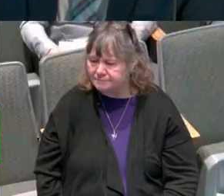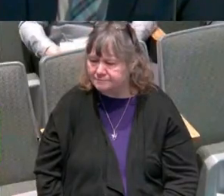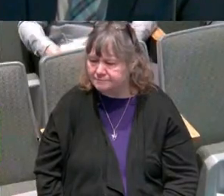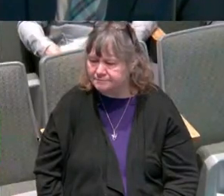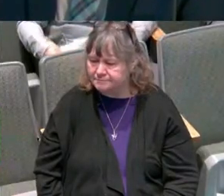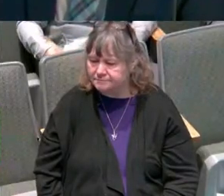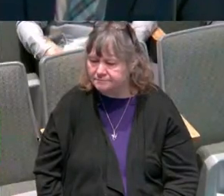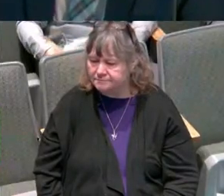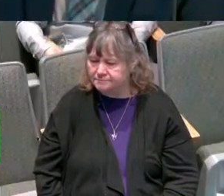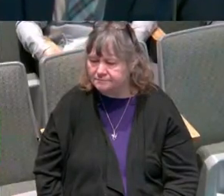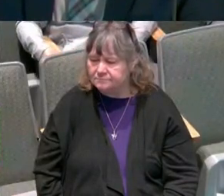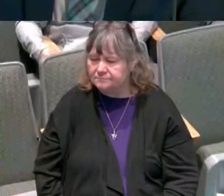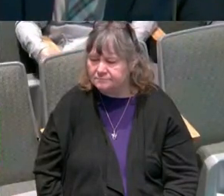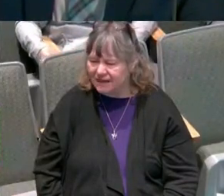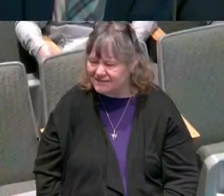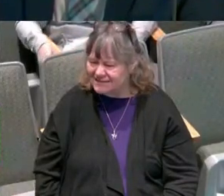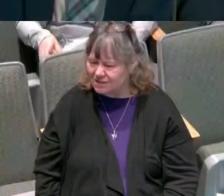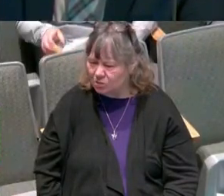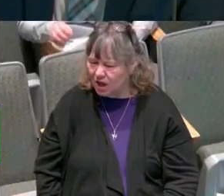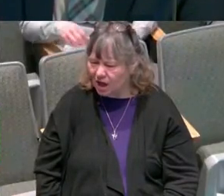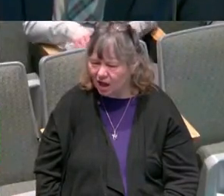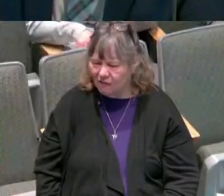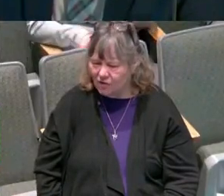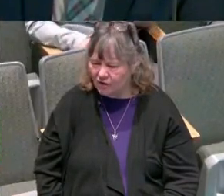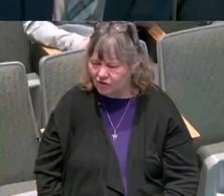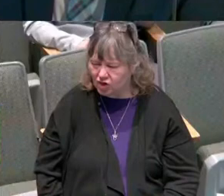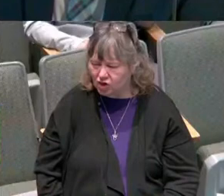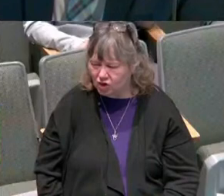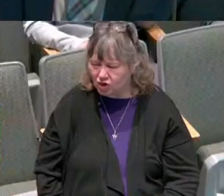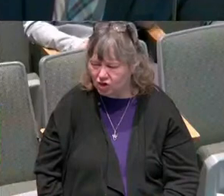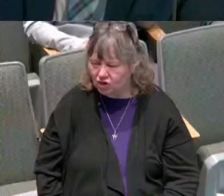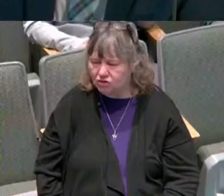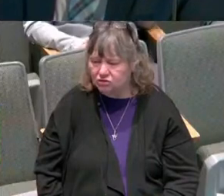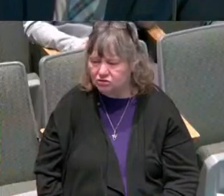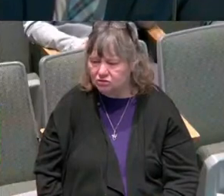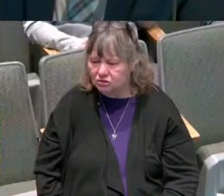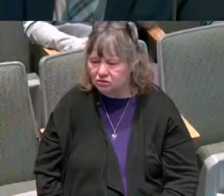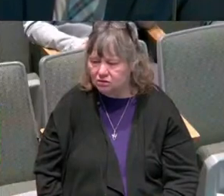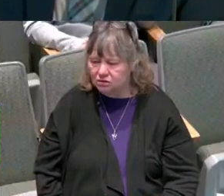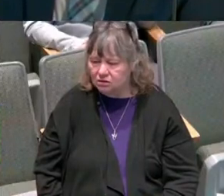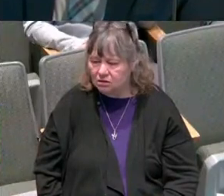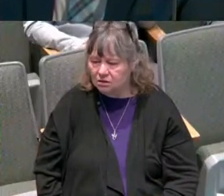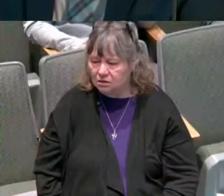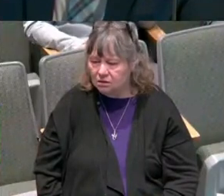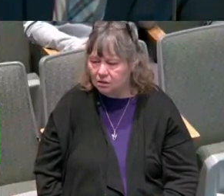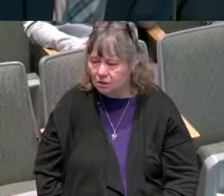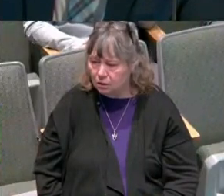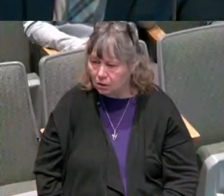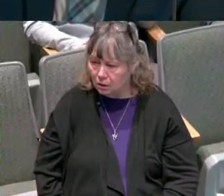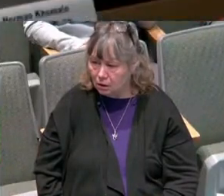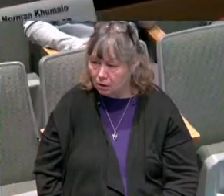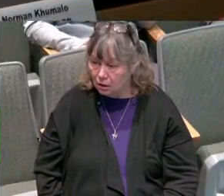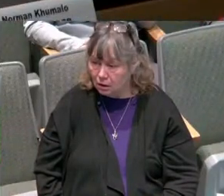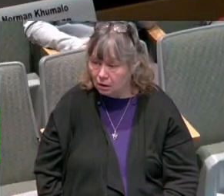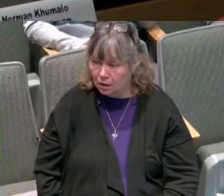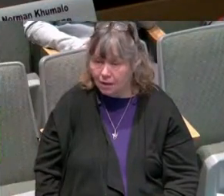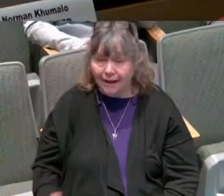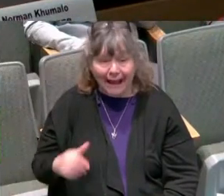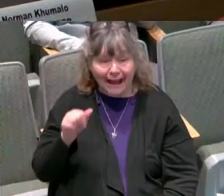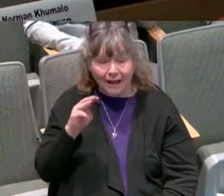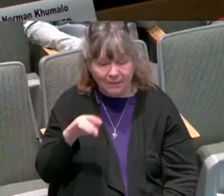okay um Amy or a member of the select board do you have a motion about the consent agenda